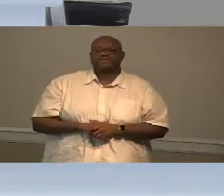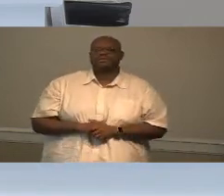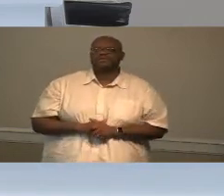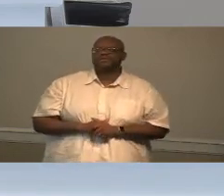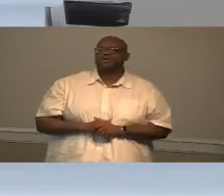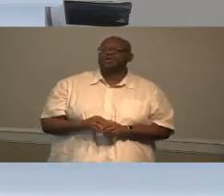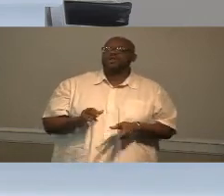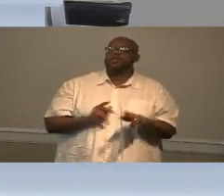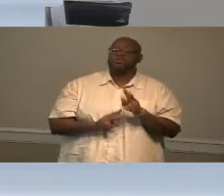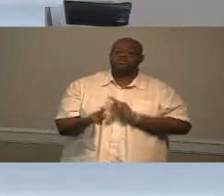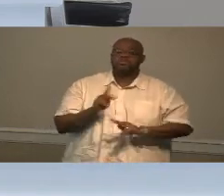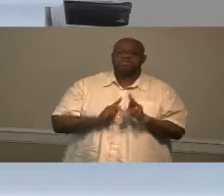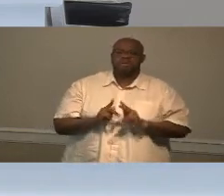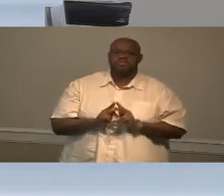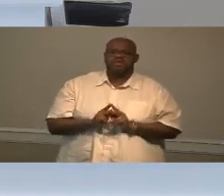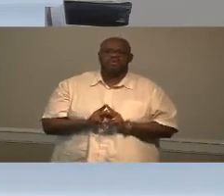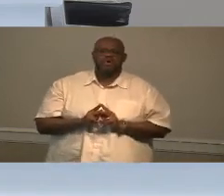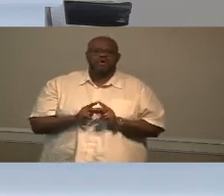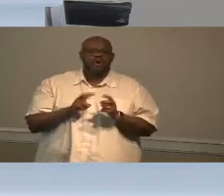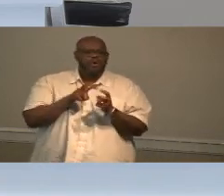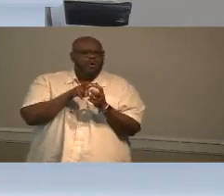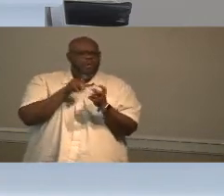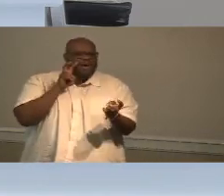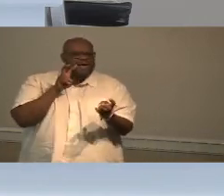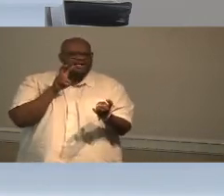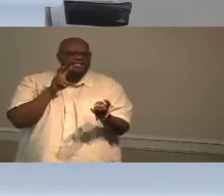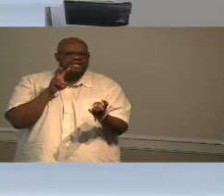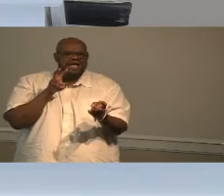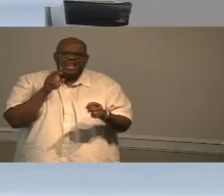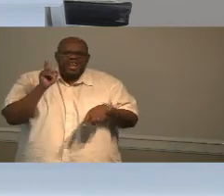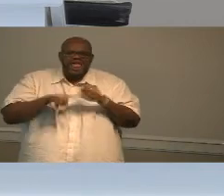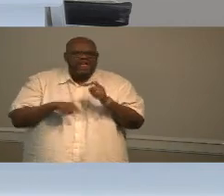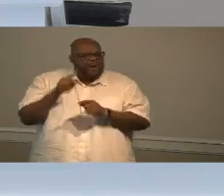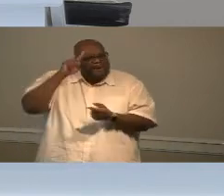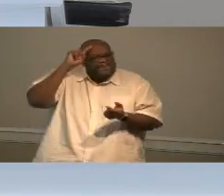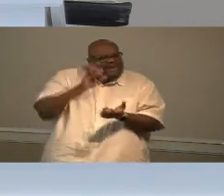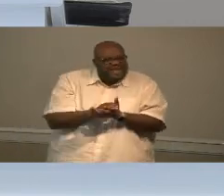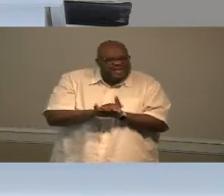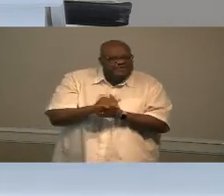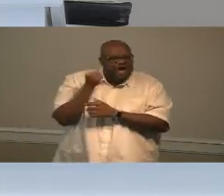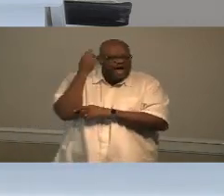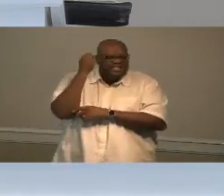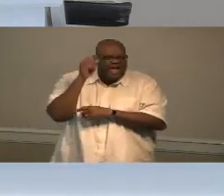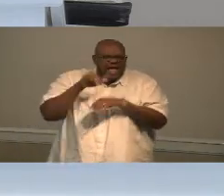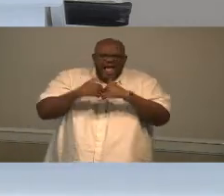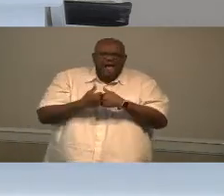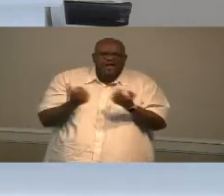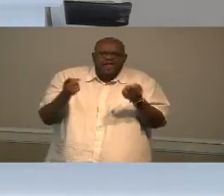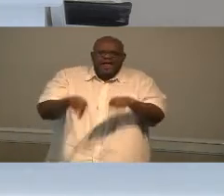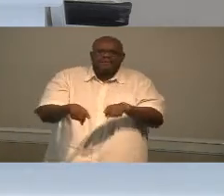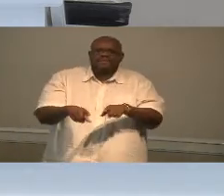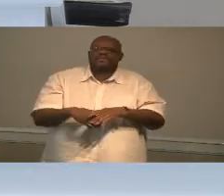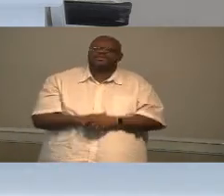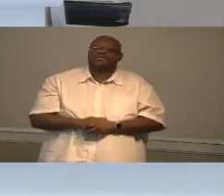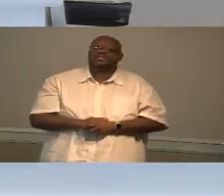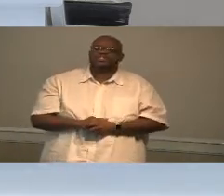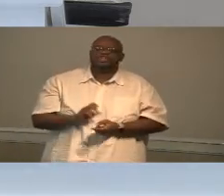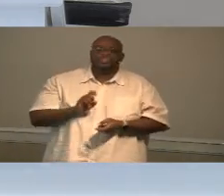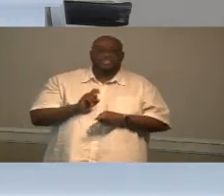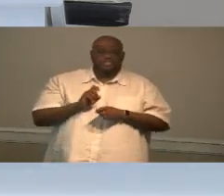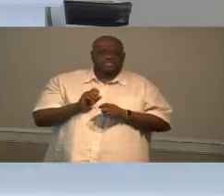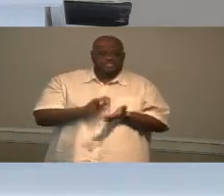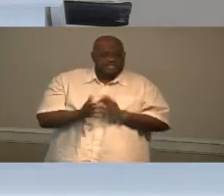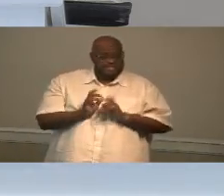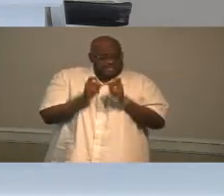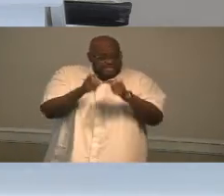The people were in a wonder. They couldn't believe what they had witnessed. In fact, he fed those 5,000